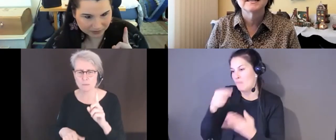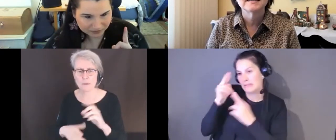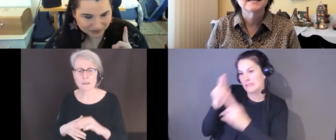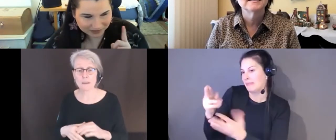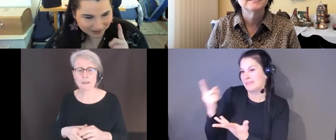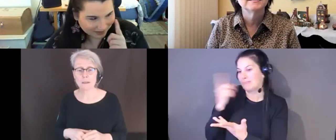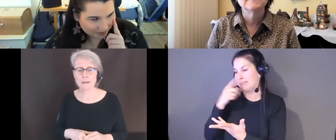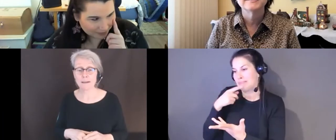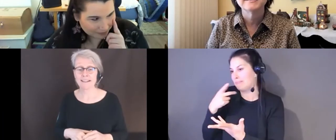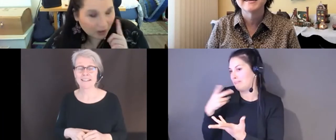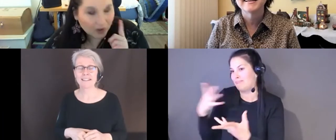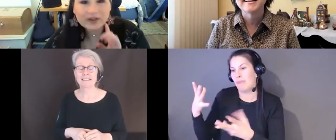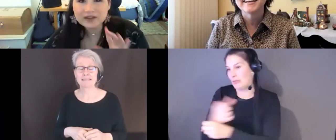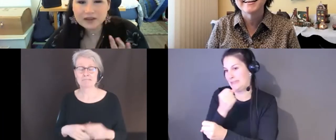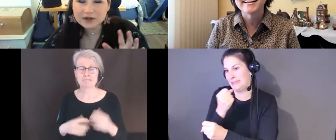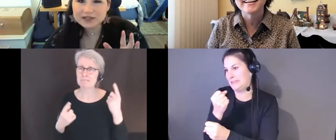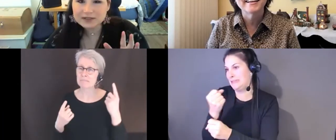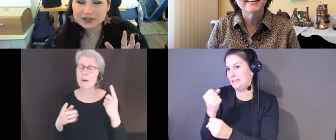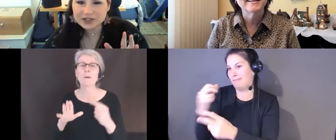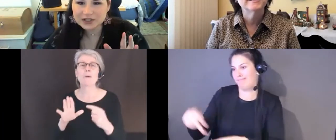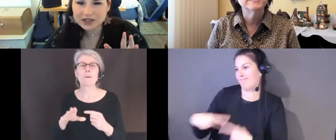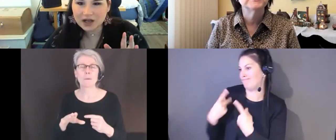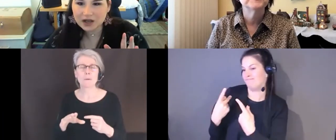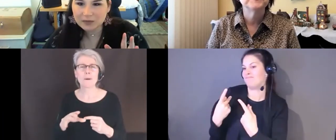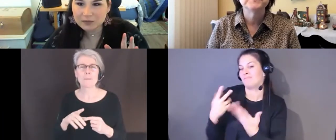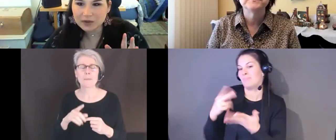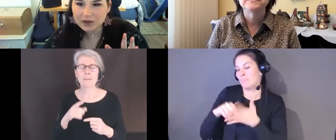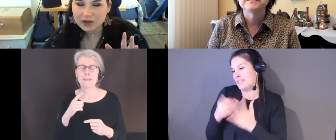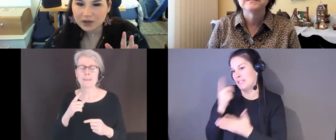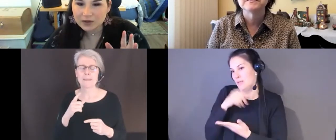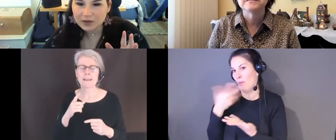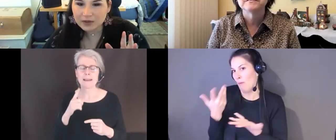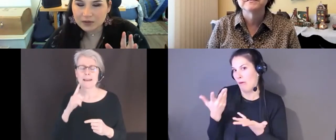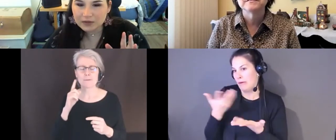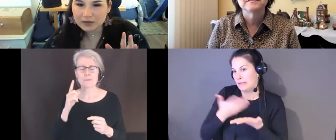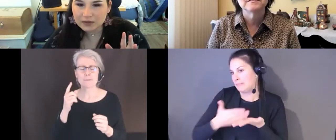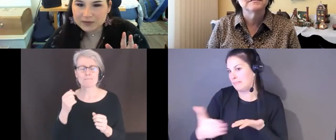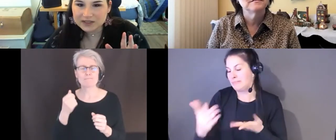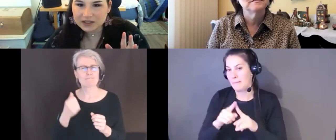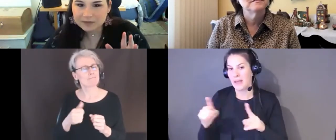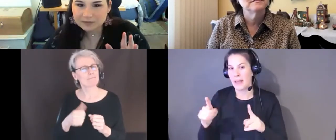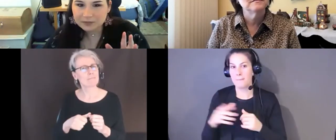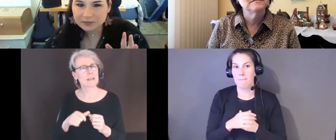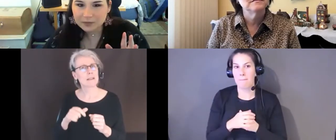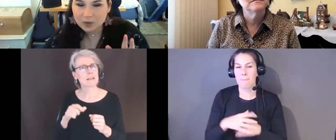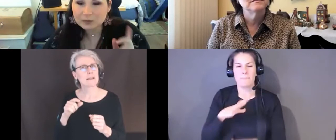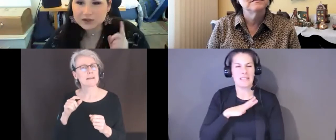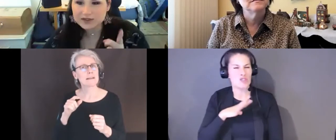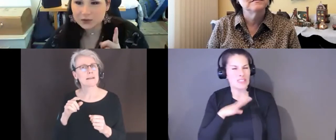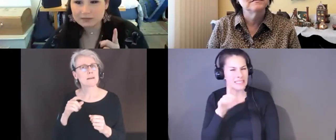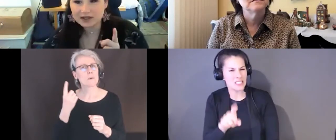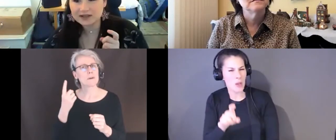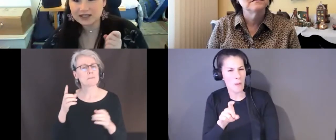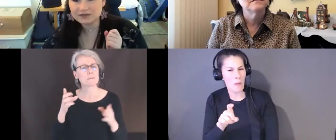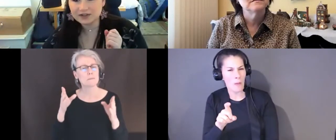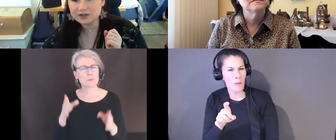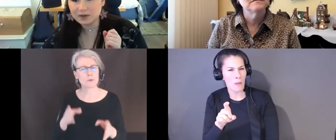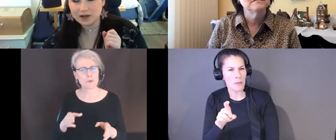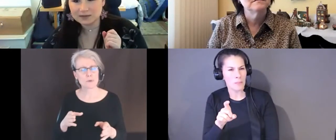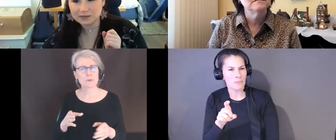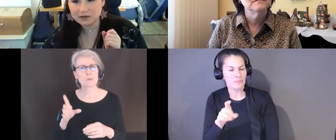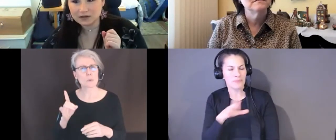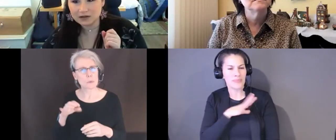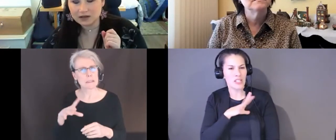moment. Yeah. Oh, I think I wanted to mention there was one person who made these